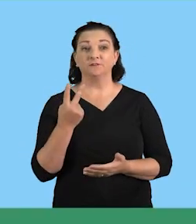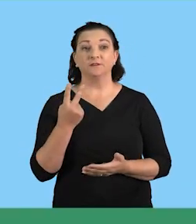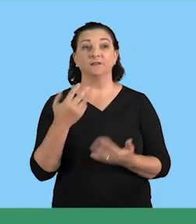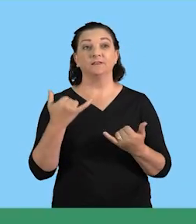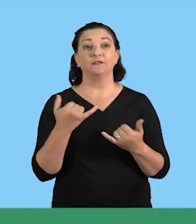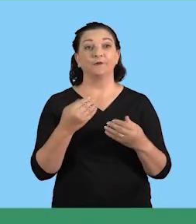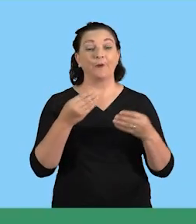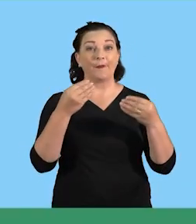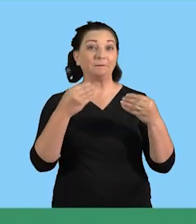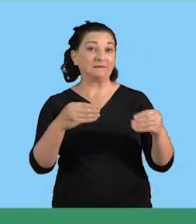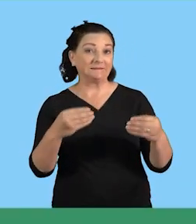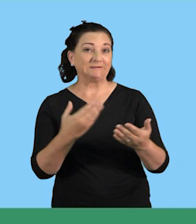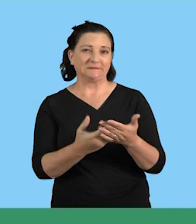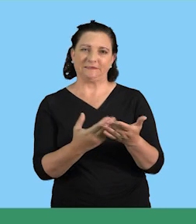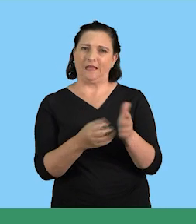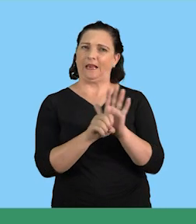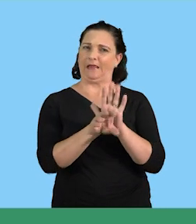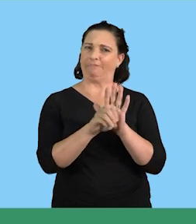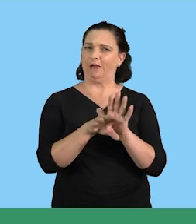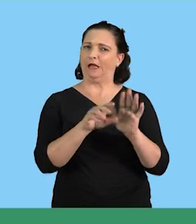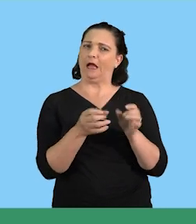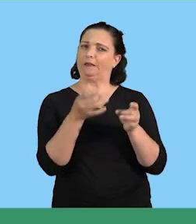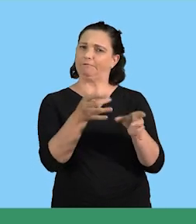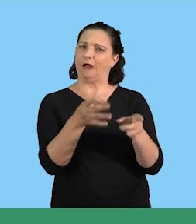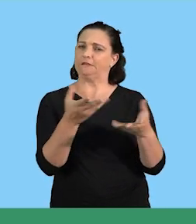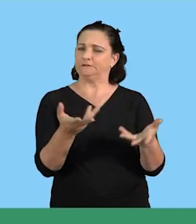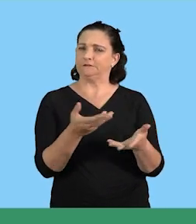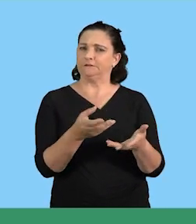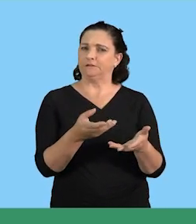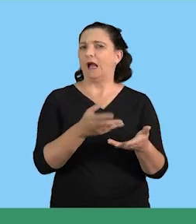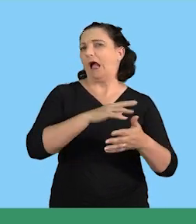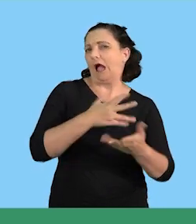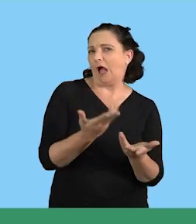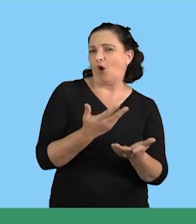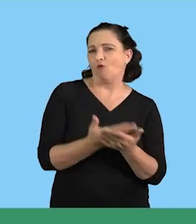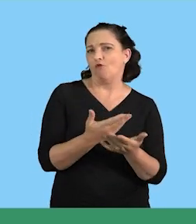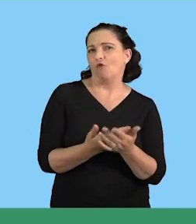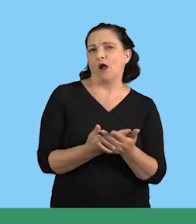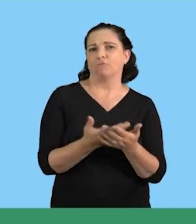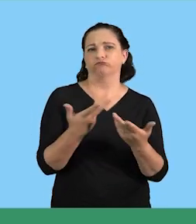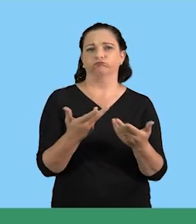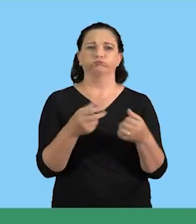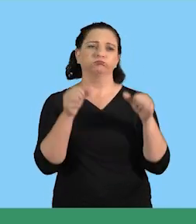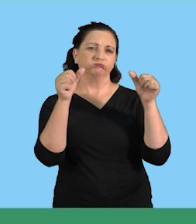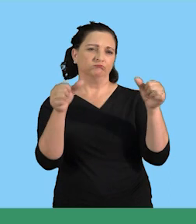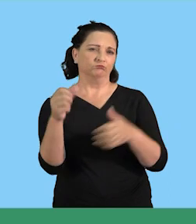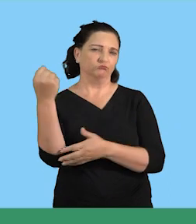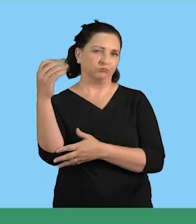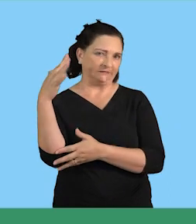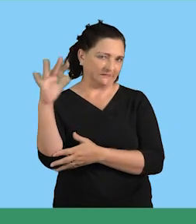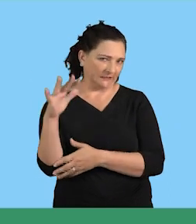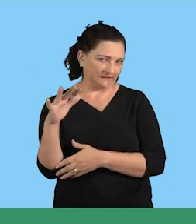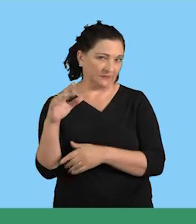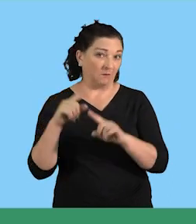on how to prepare for support materials for a presentation, explain or discuss or describe the